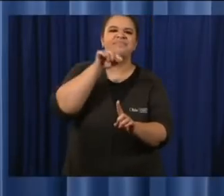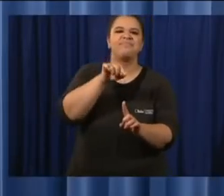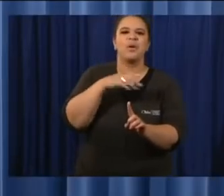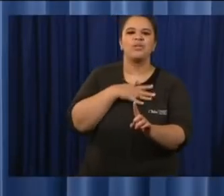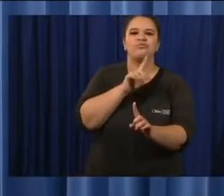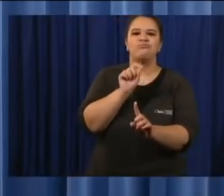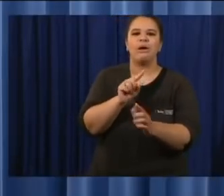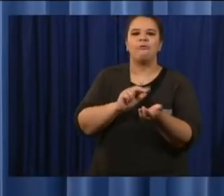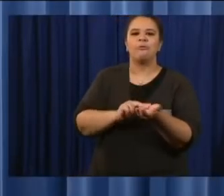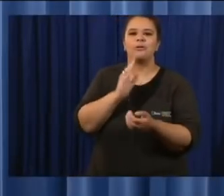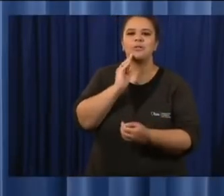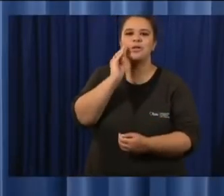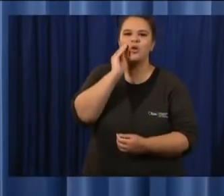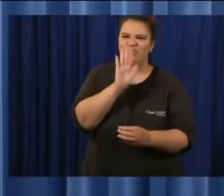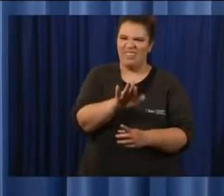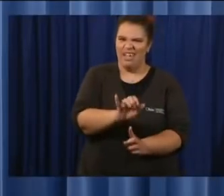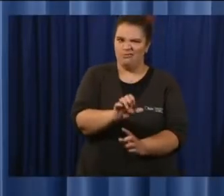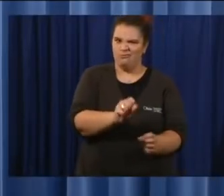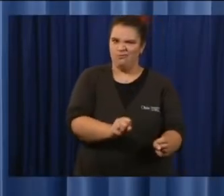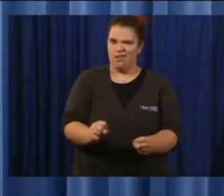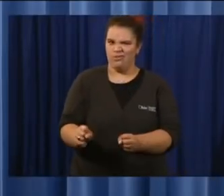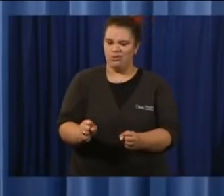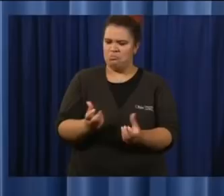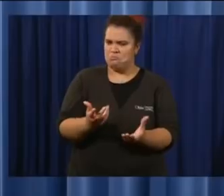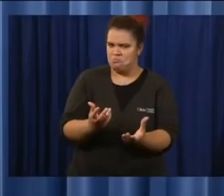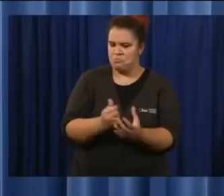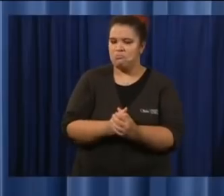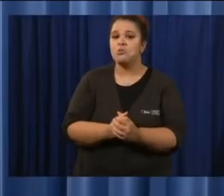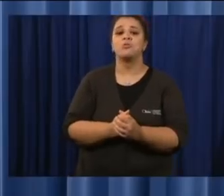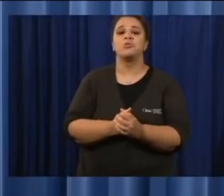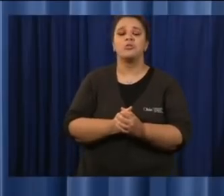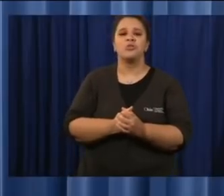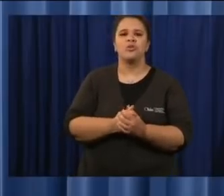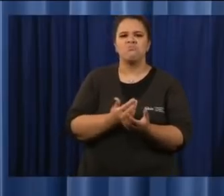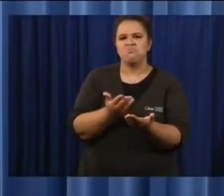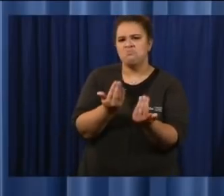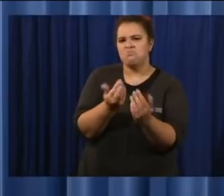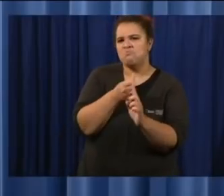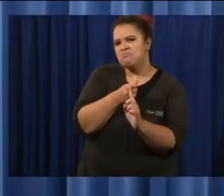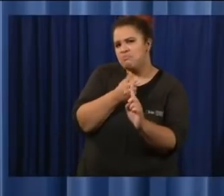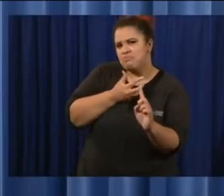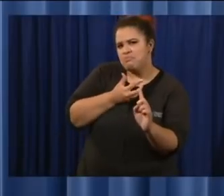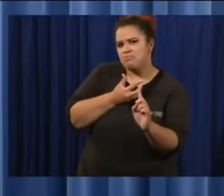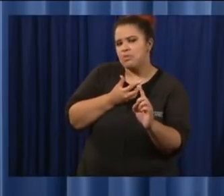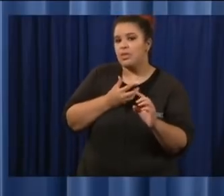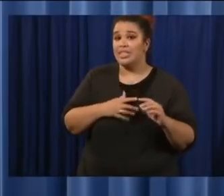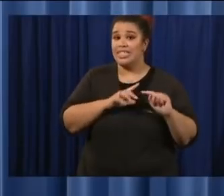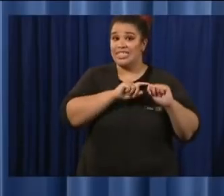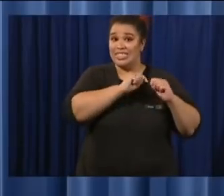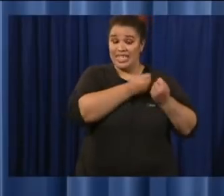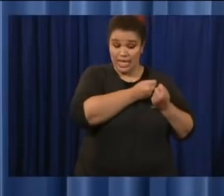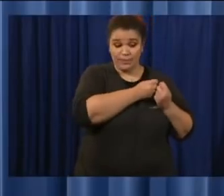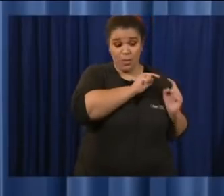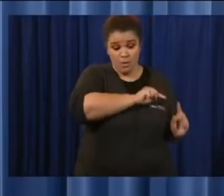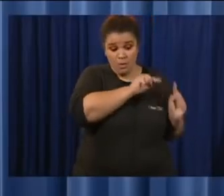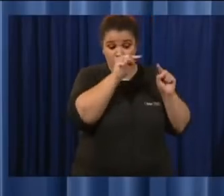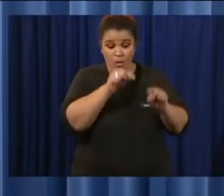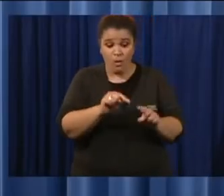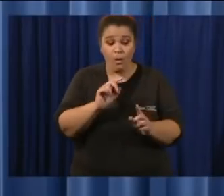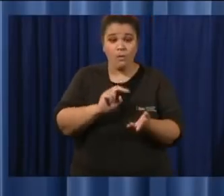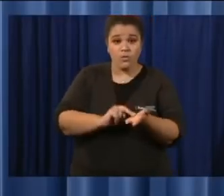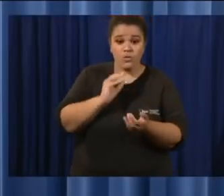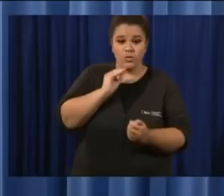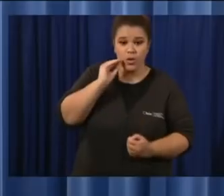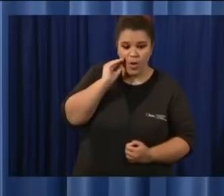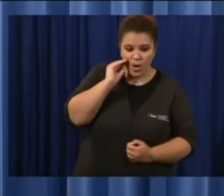little bit more about the strategy going into what those teams will do? How will they identify